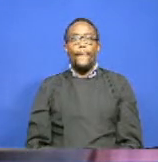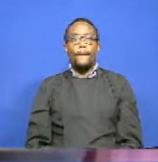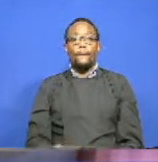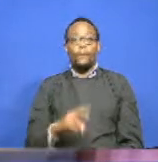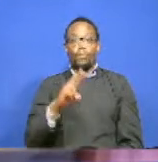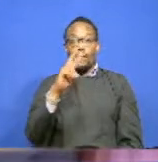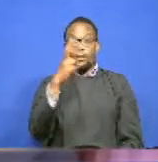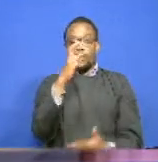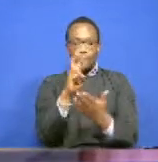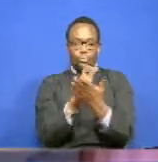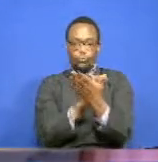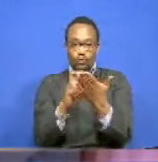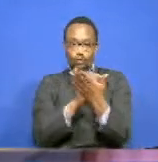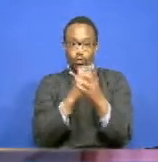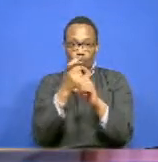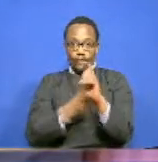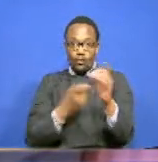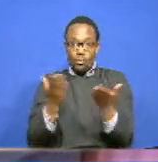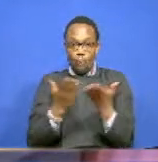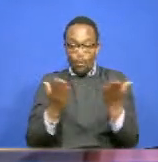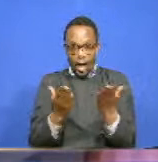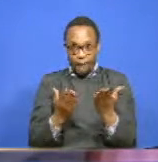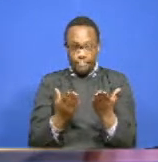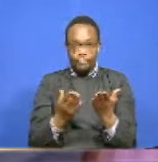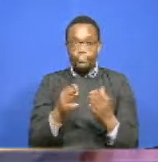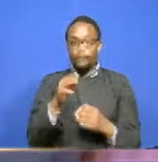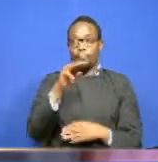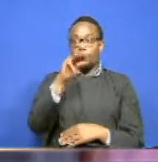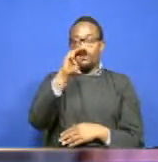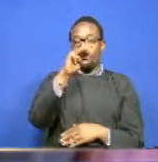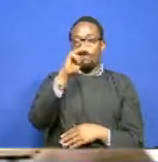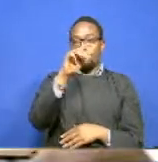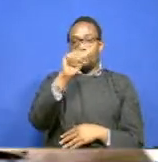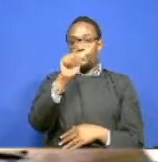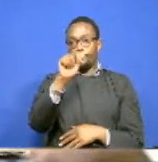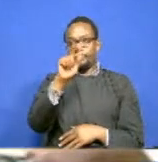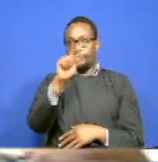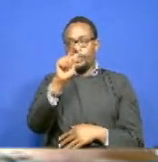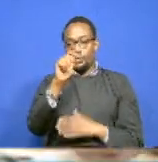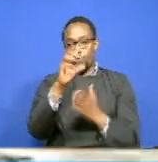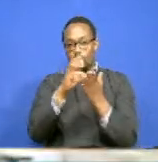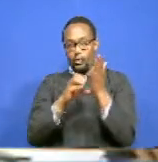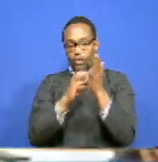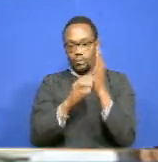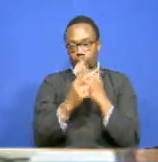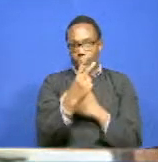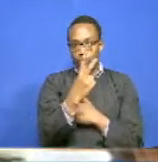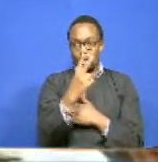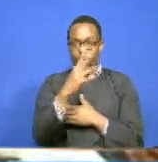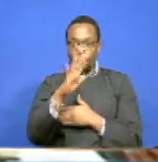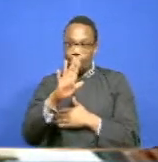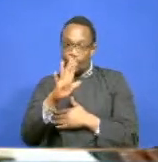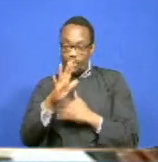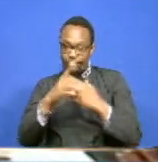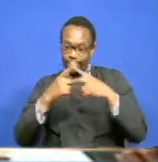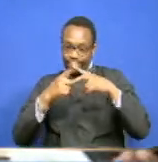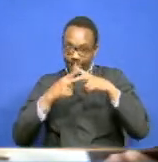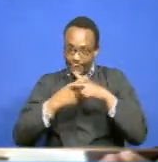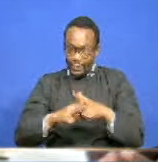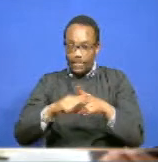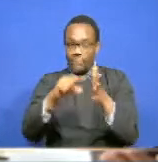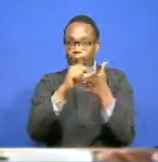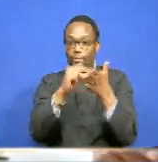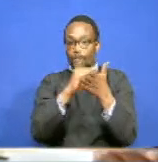Second reading is taken from the Gospel as recorded by St. Matthew, chapter 25, beginning to read at